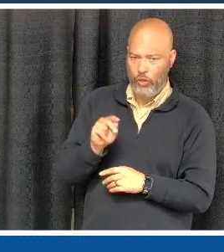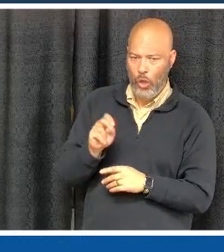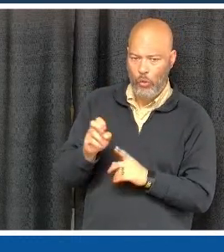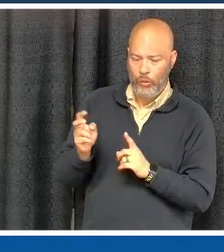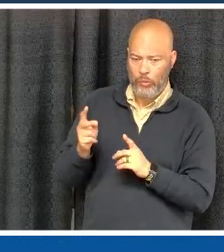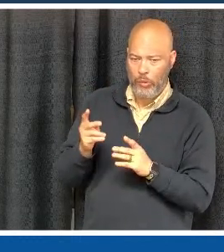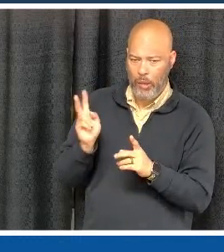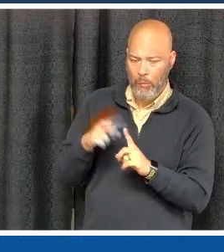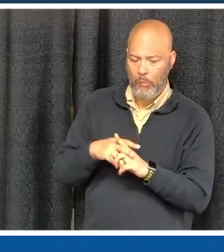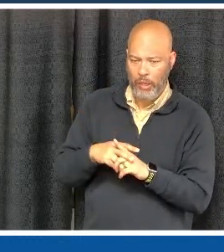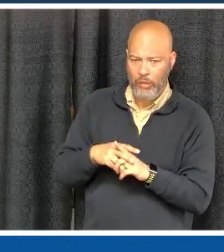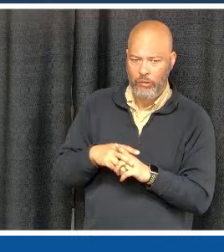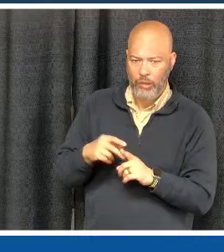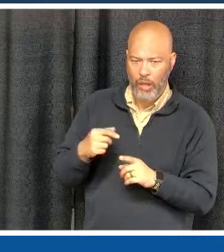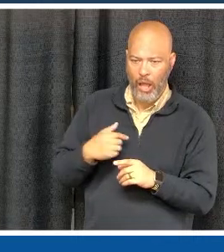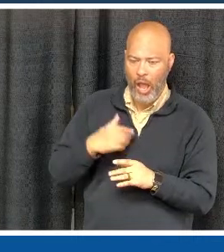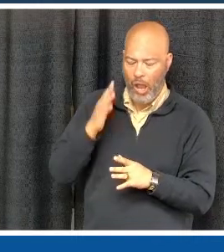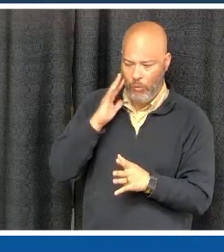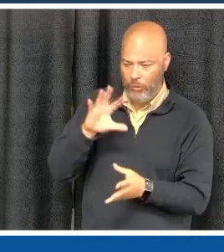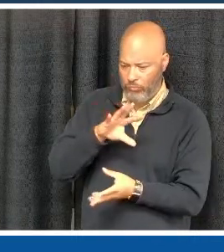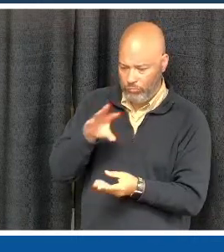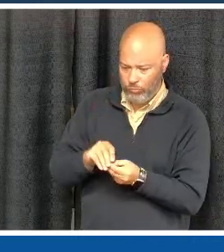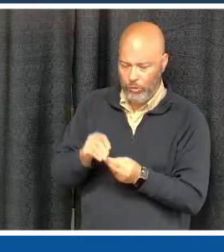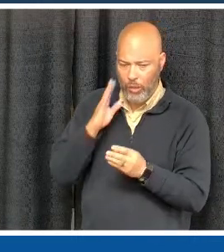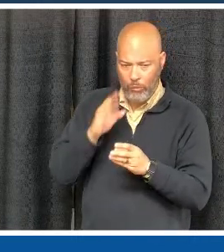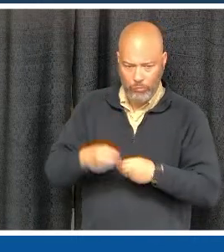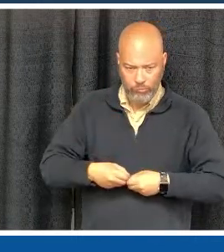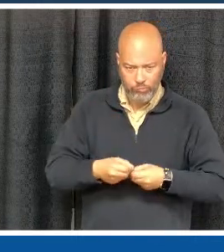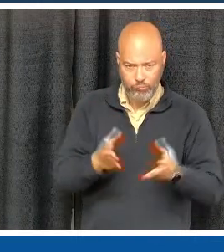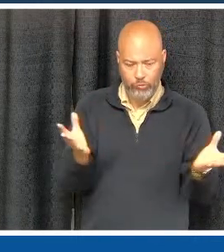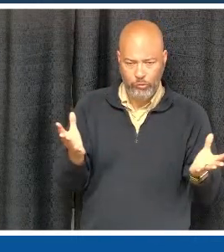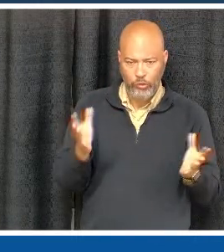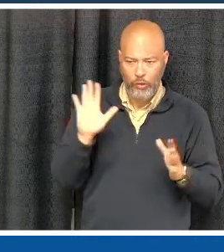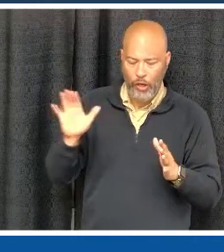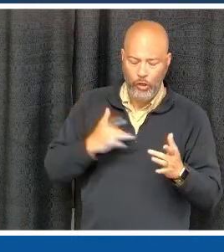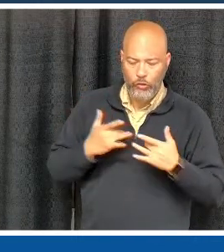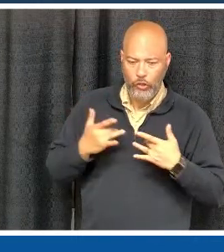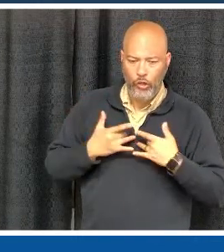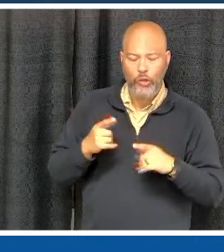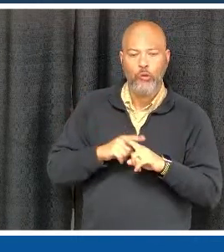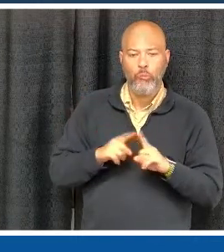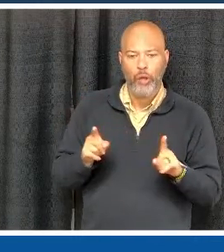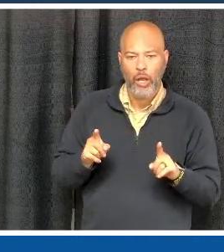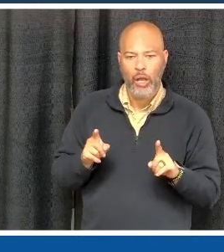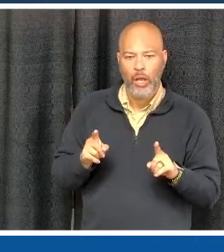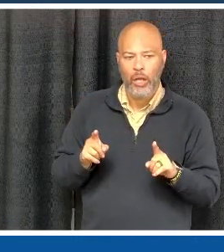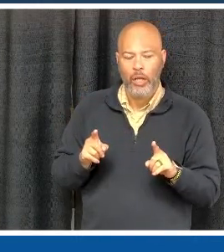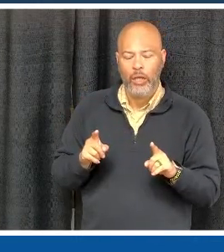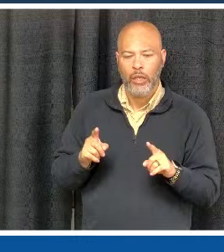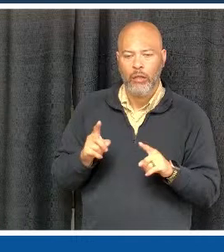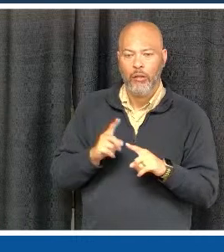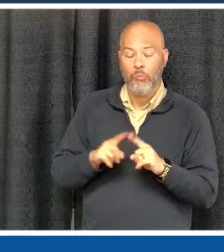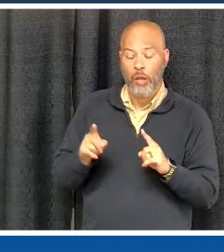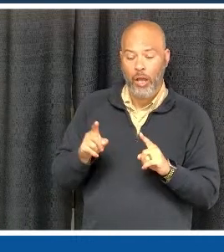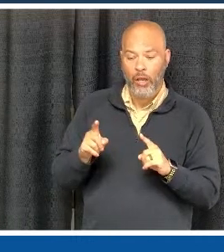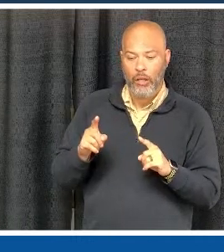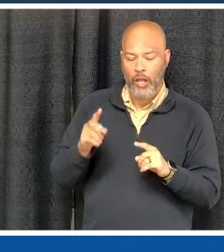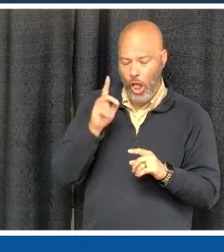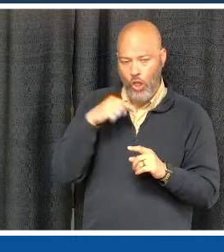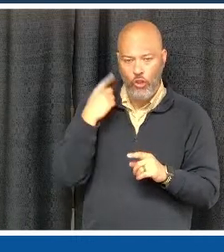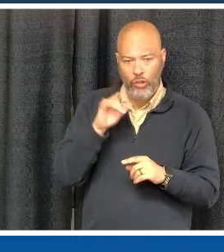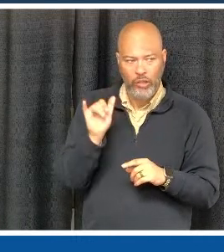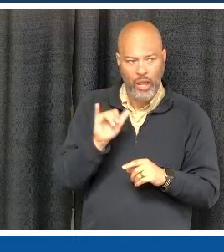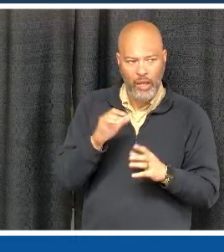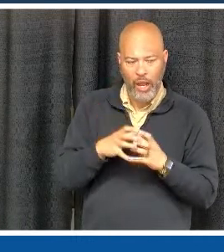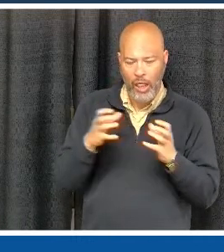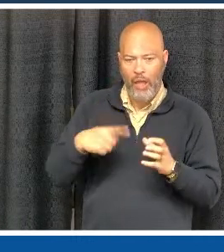application. I'll compile those and provide a summary of all of their concerns. But just off the cuff, it looks like a lot of them